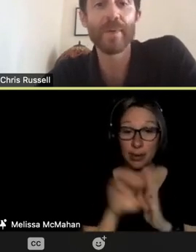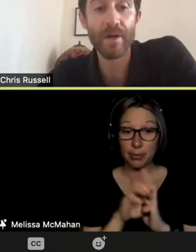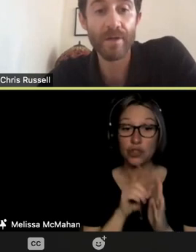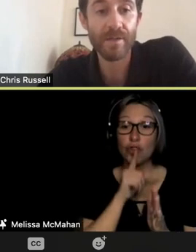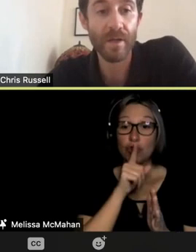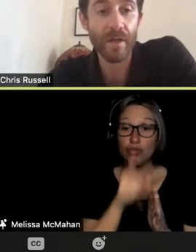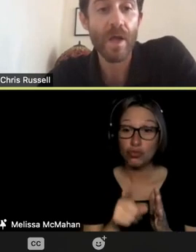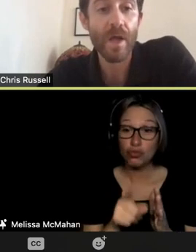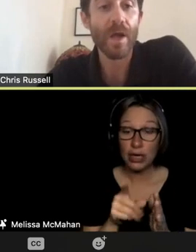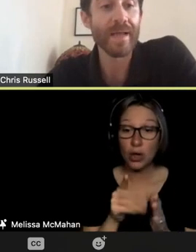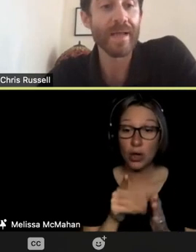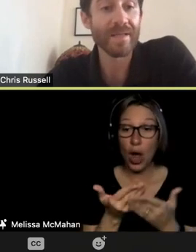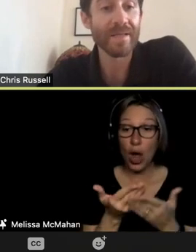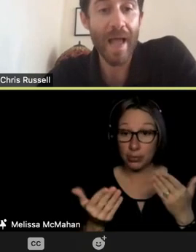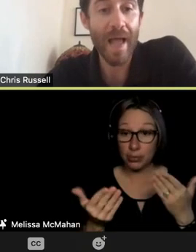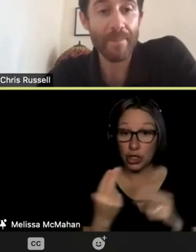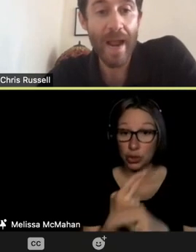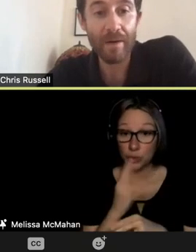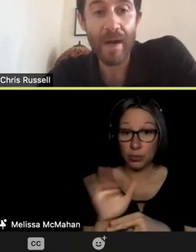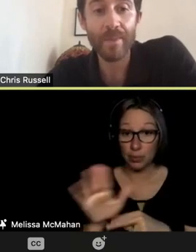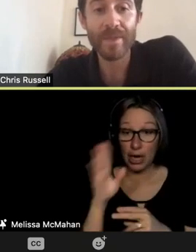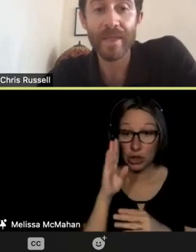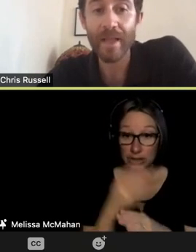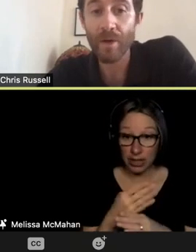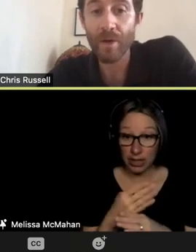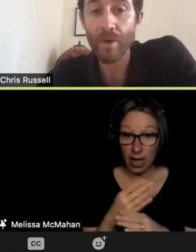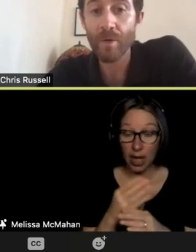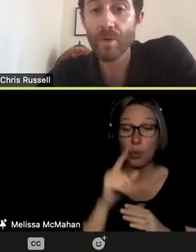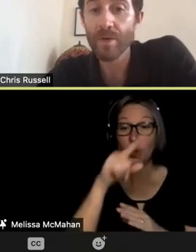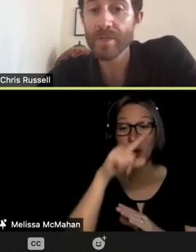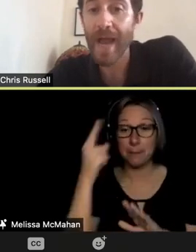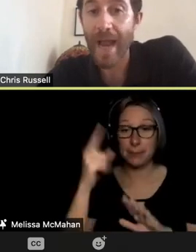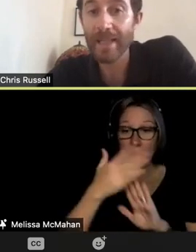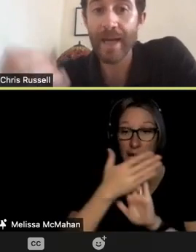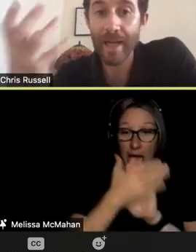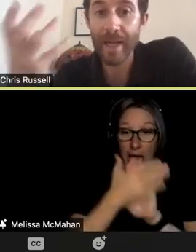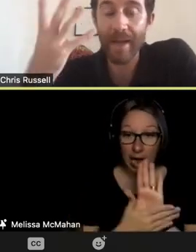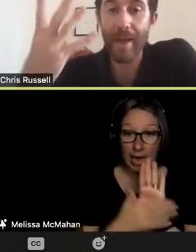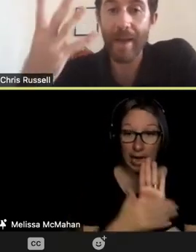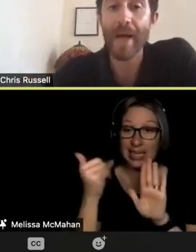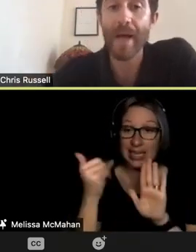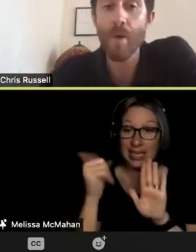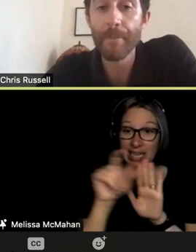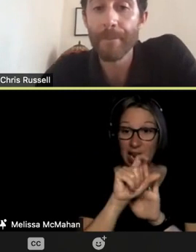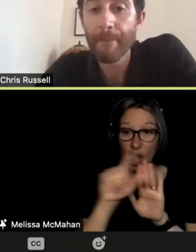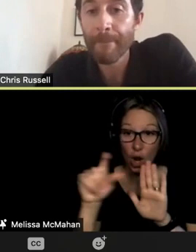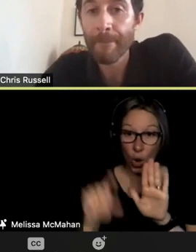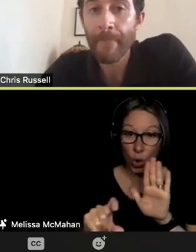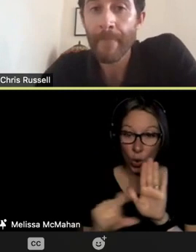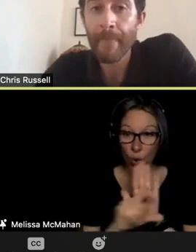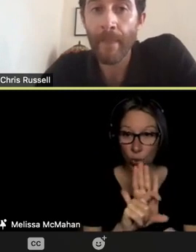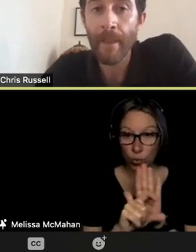actually used by her son against this black background with the yellow to highlight it, make it pop